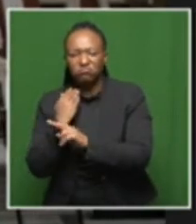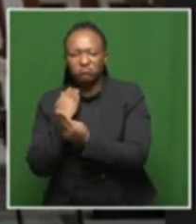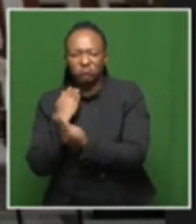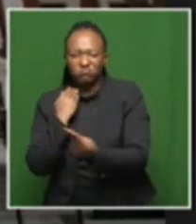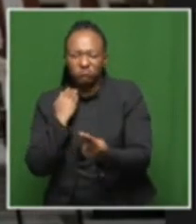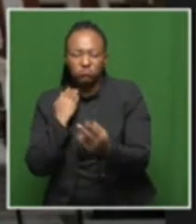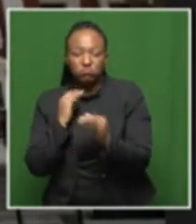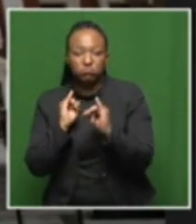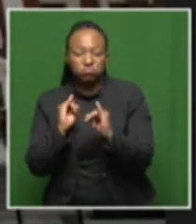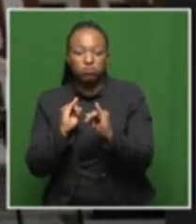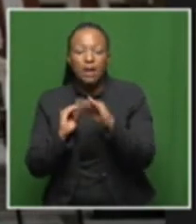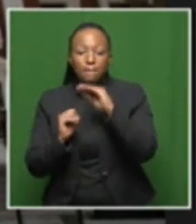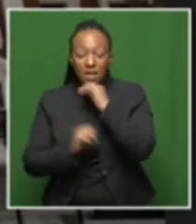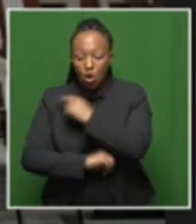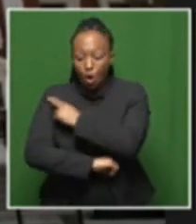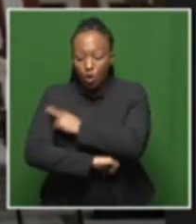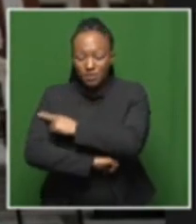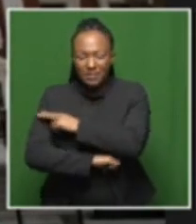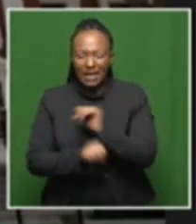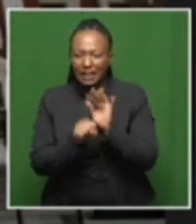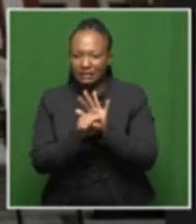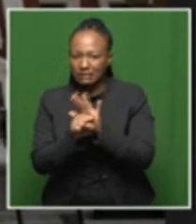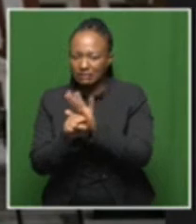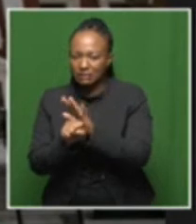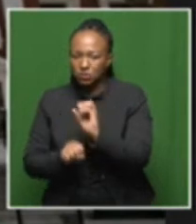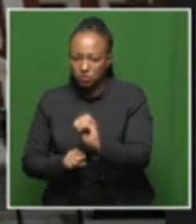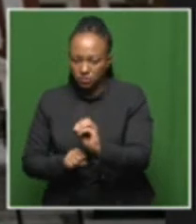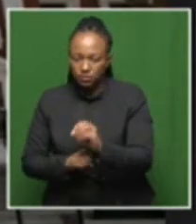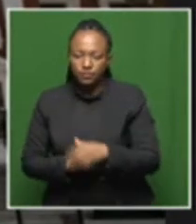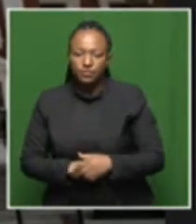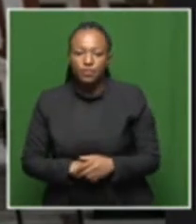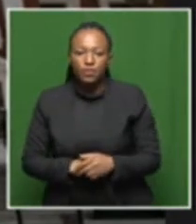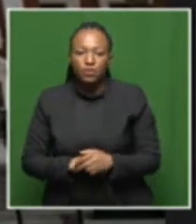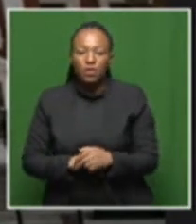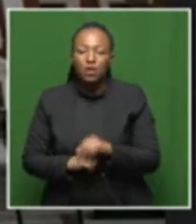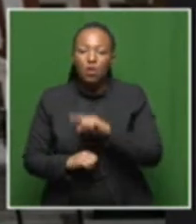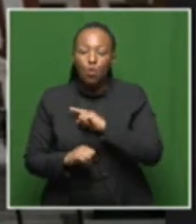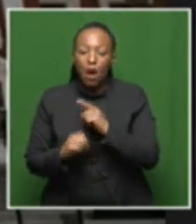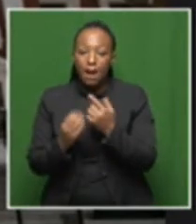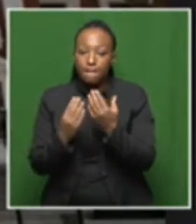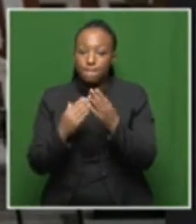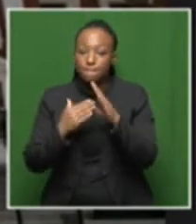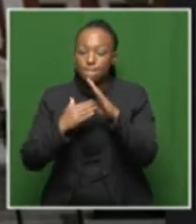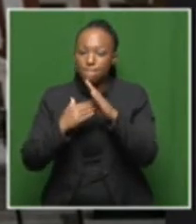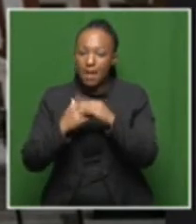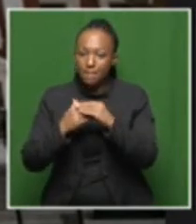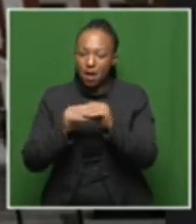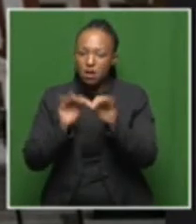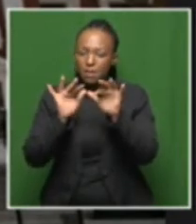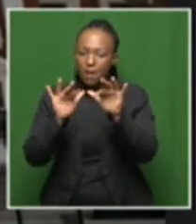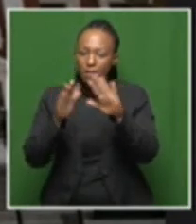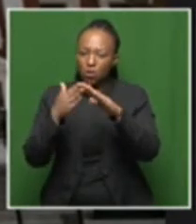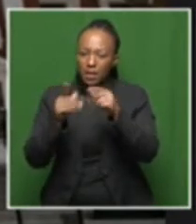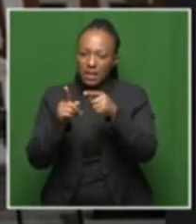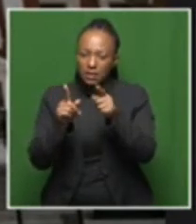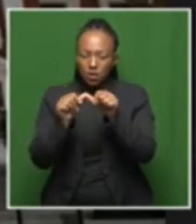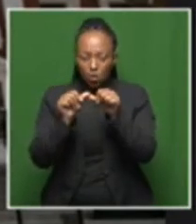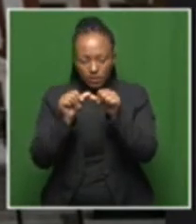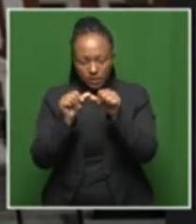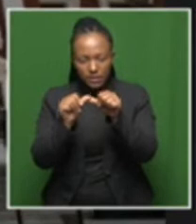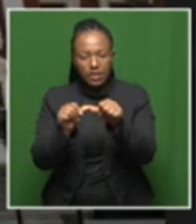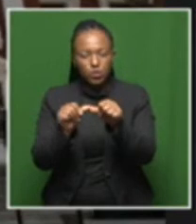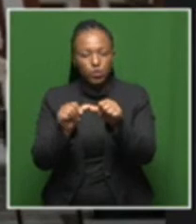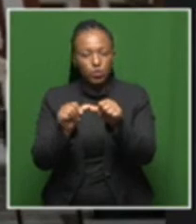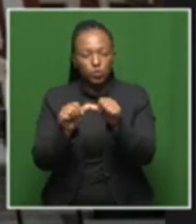hospital capacity. It is therefore important that as members of the public, we continue to do everything possible